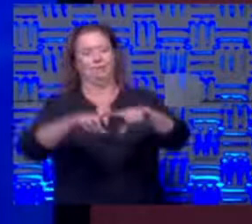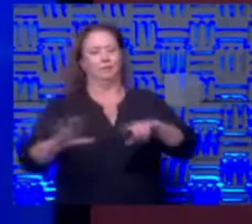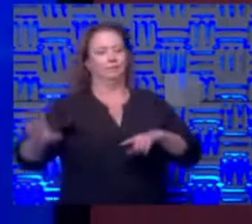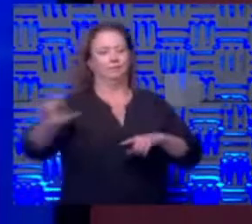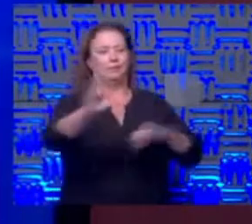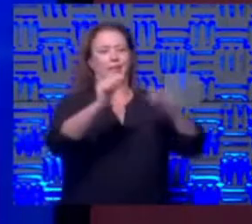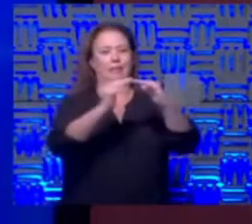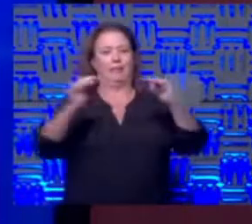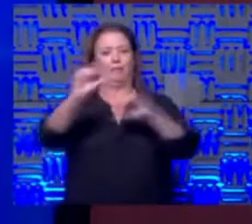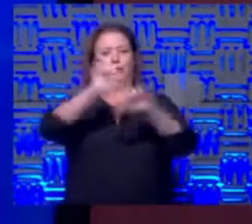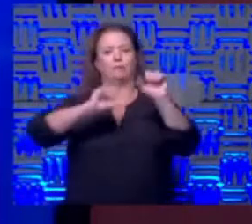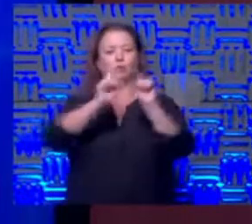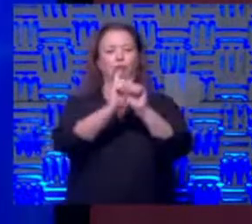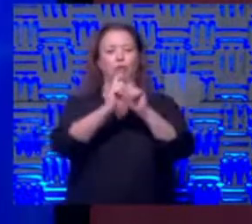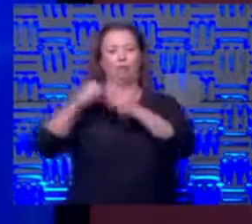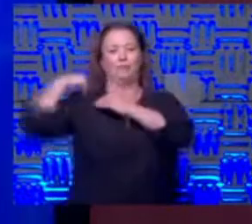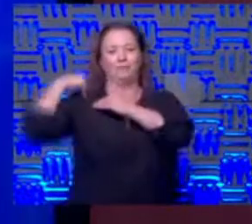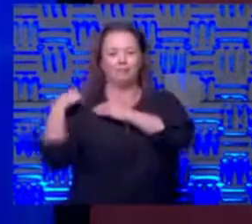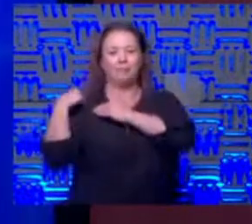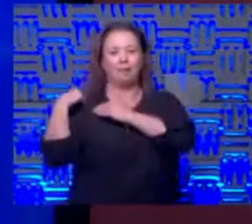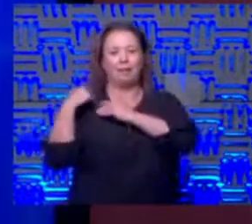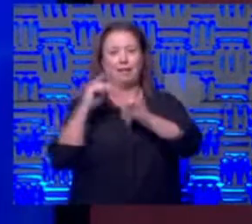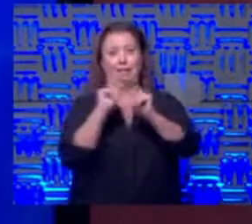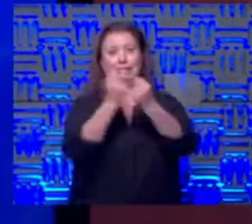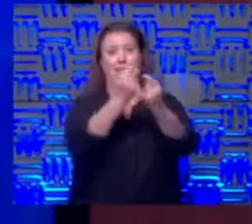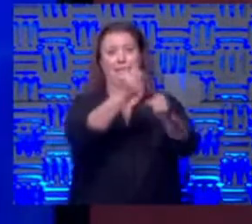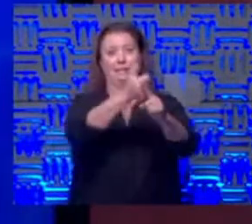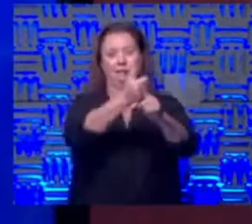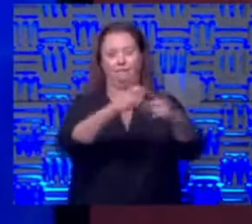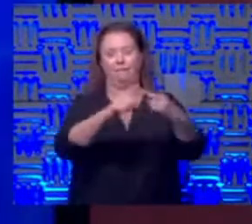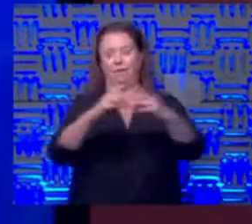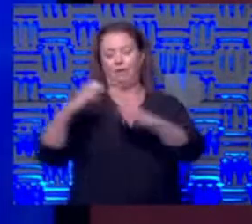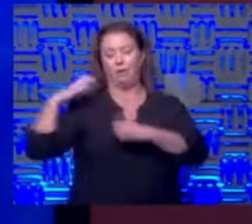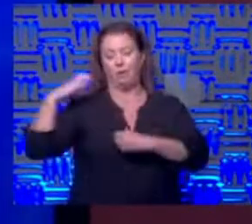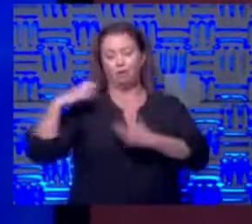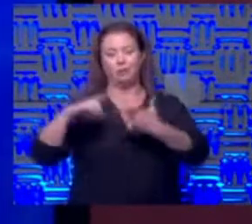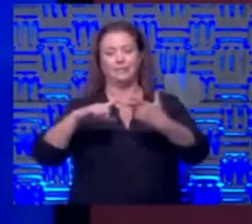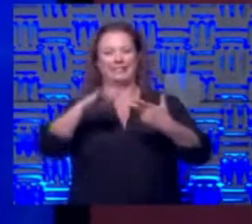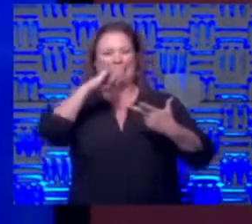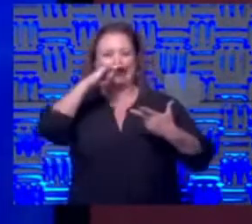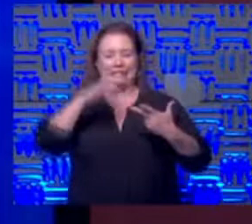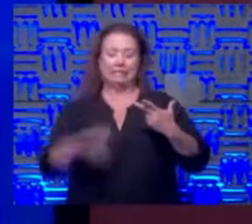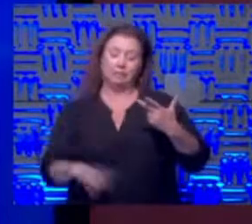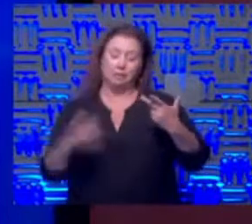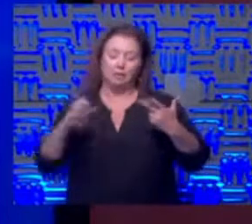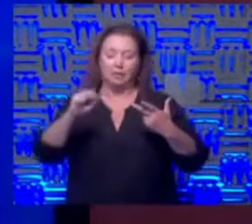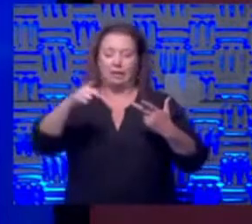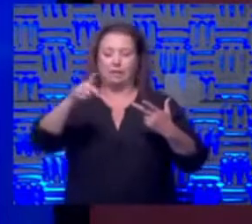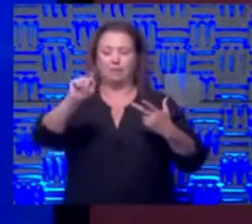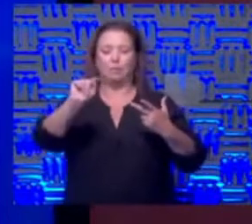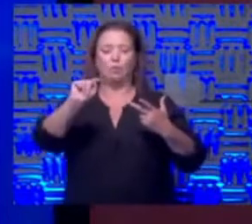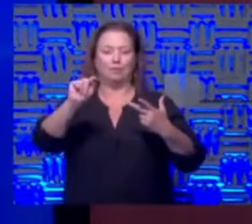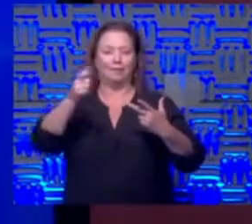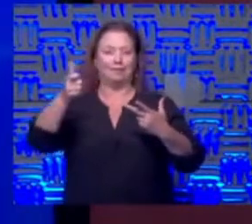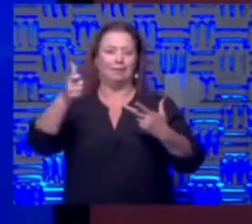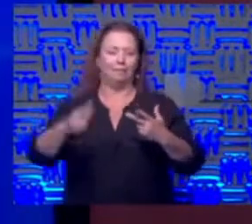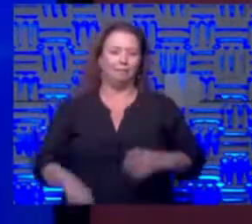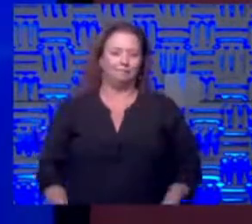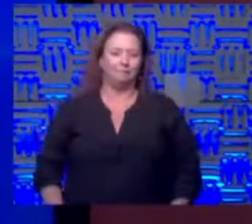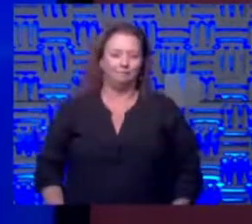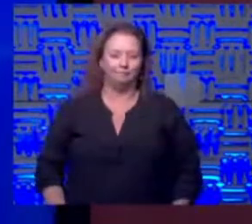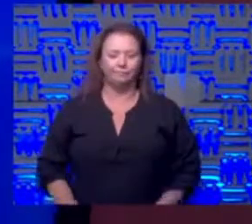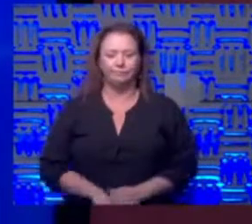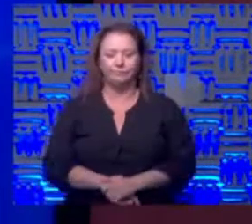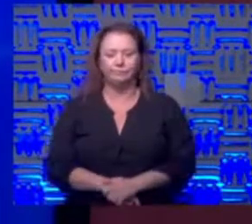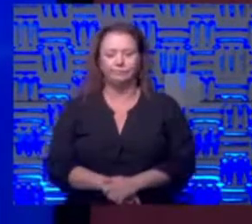on the level of social responsibility of the team, the coaches, the kids, and then the sport and the dynamic of the sport and how close people